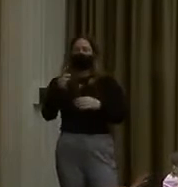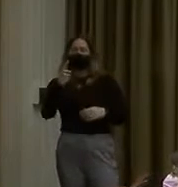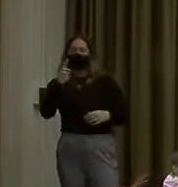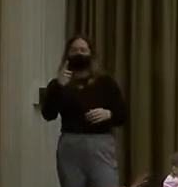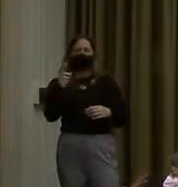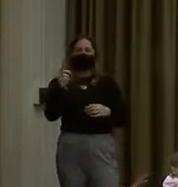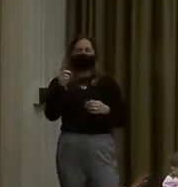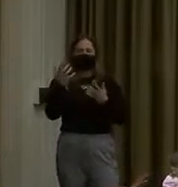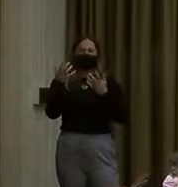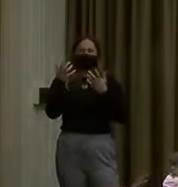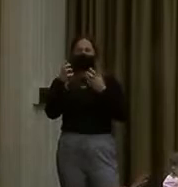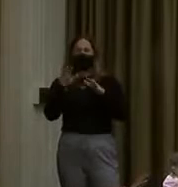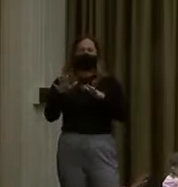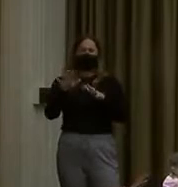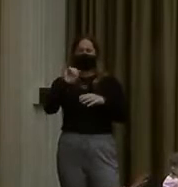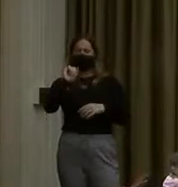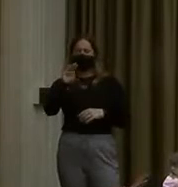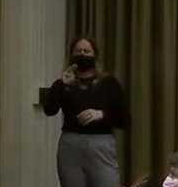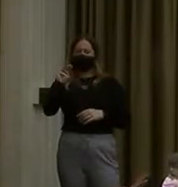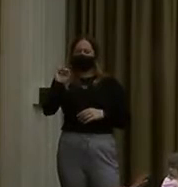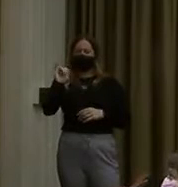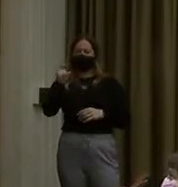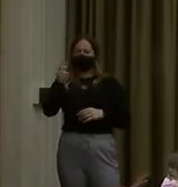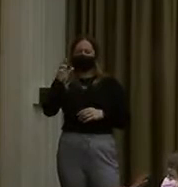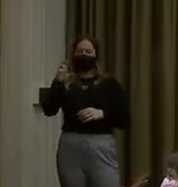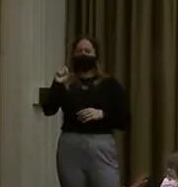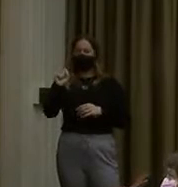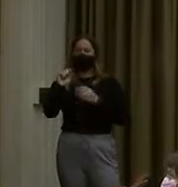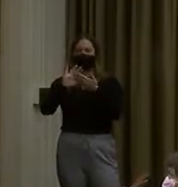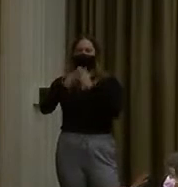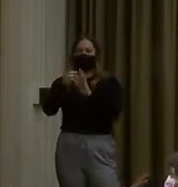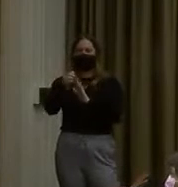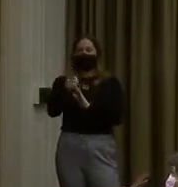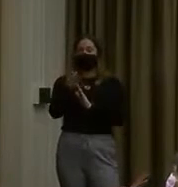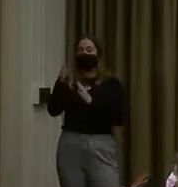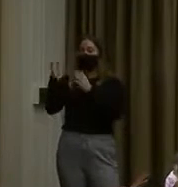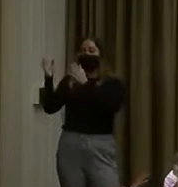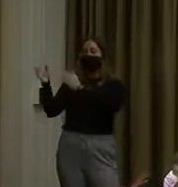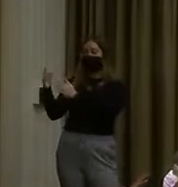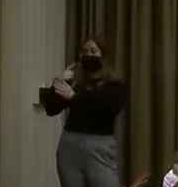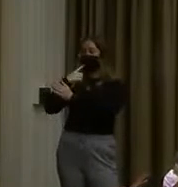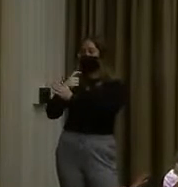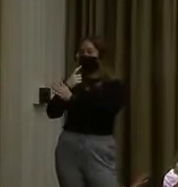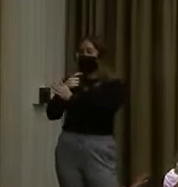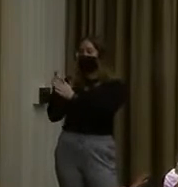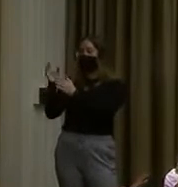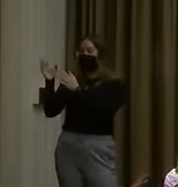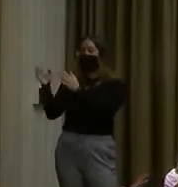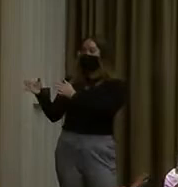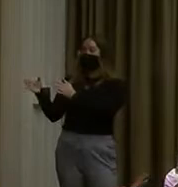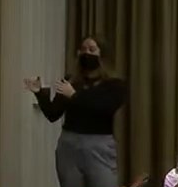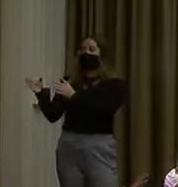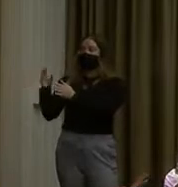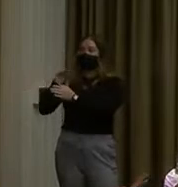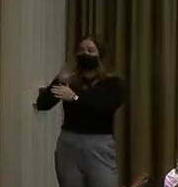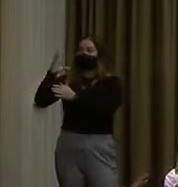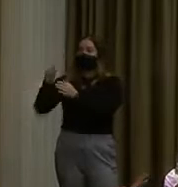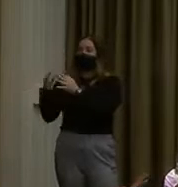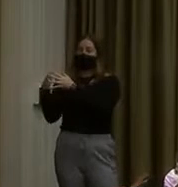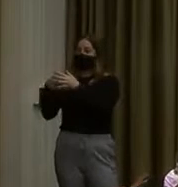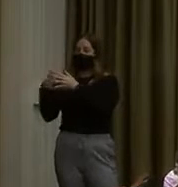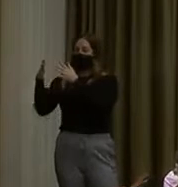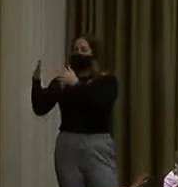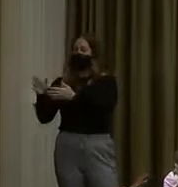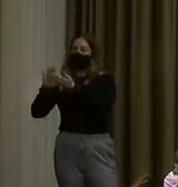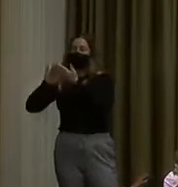undesirable immigrant communities. And lastly, the red communities were your predominantly African-American